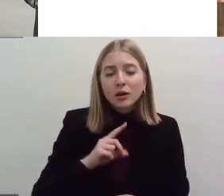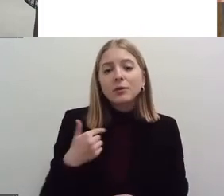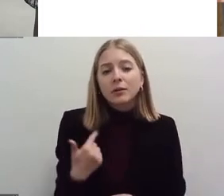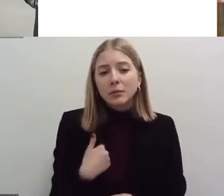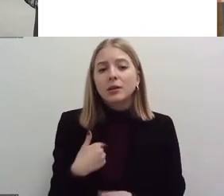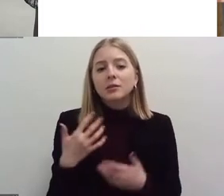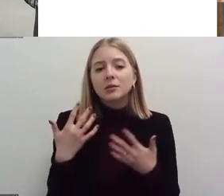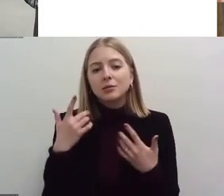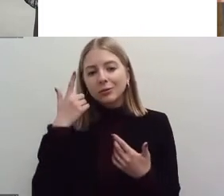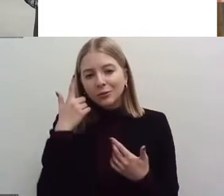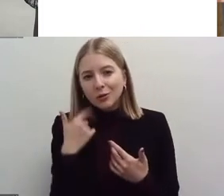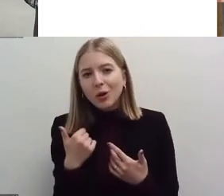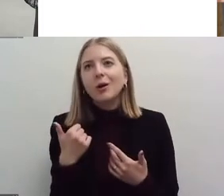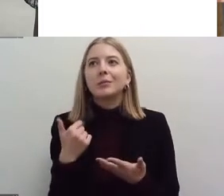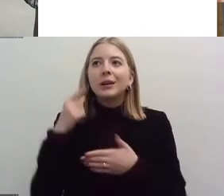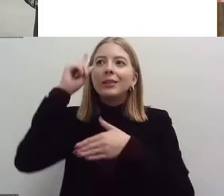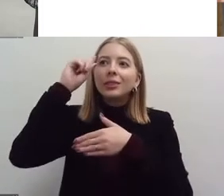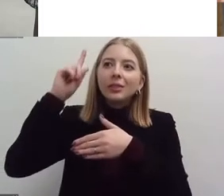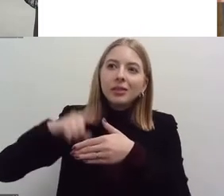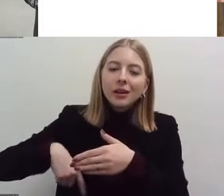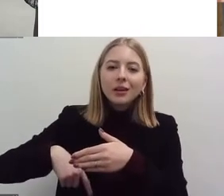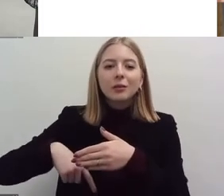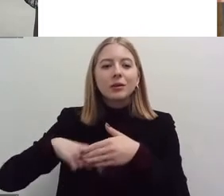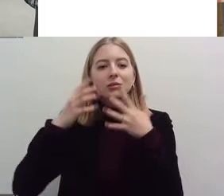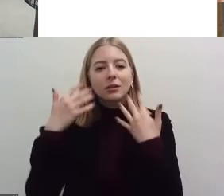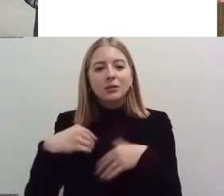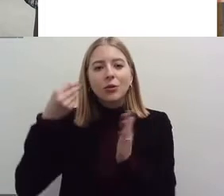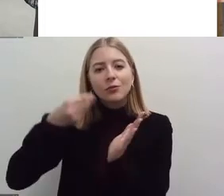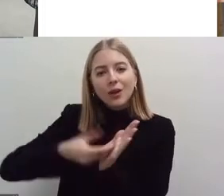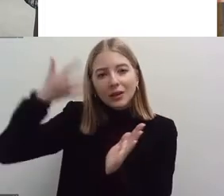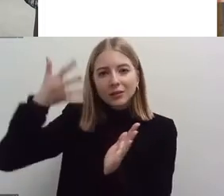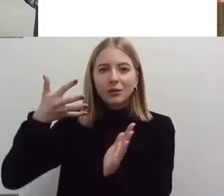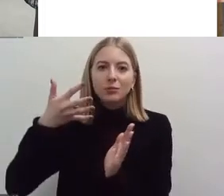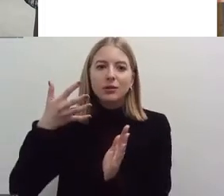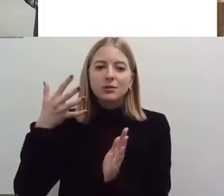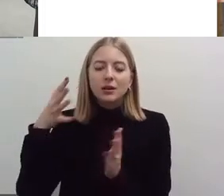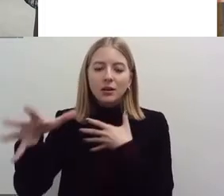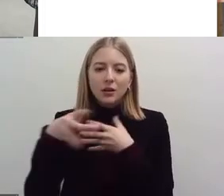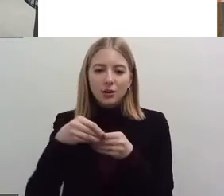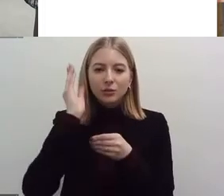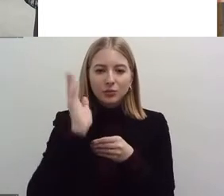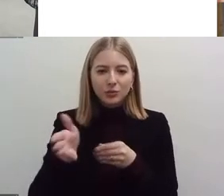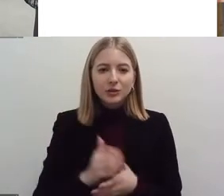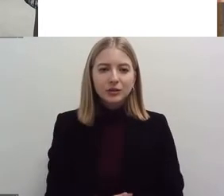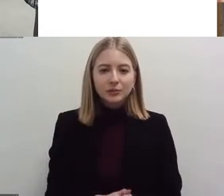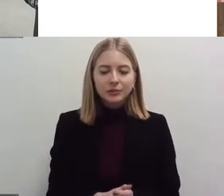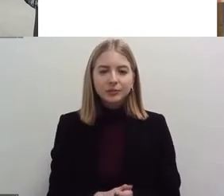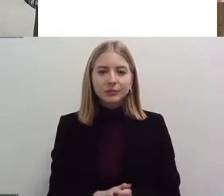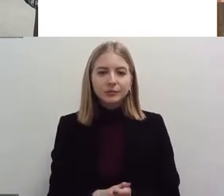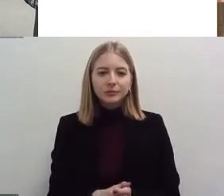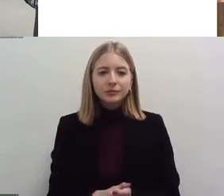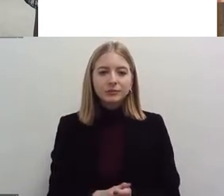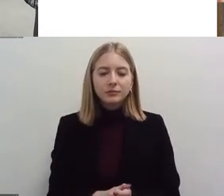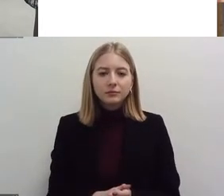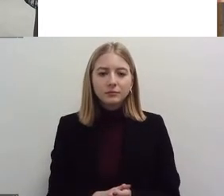Therefore, we offer a chance to be able to join the organization until you turn 30. We all have different experiences and we share